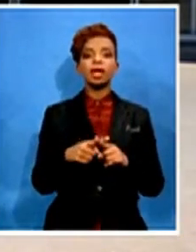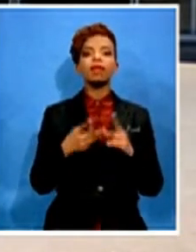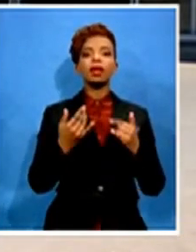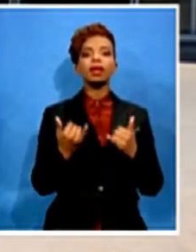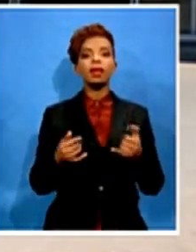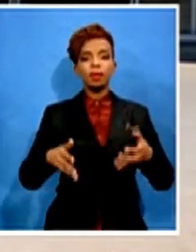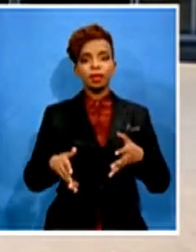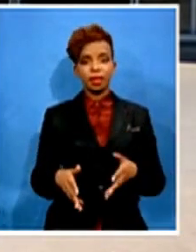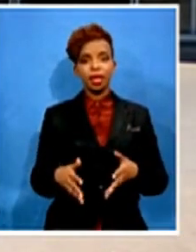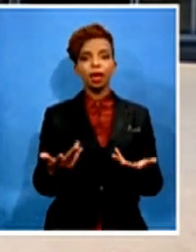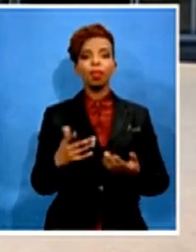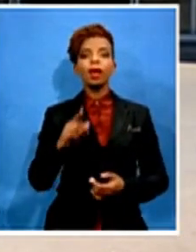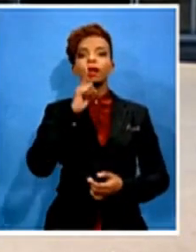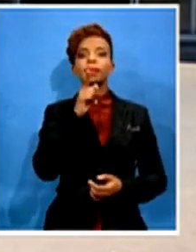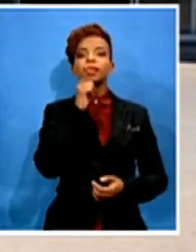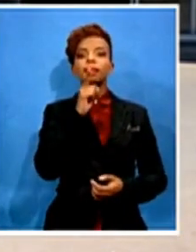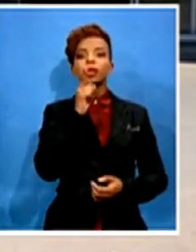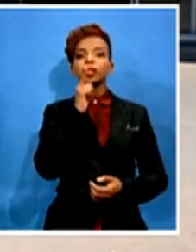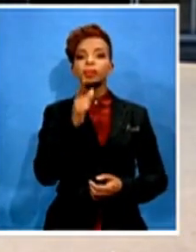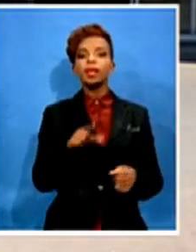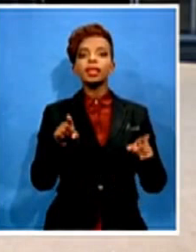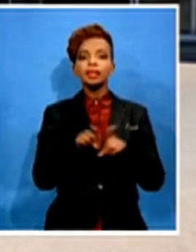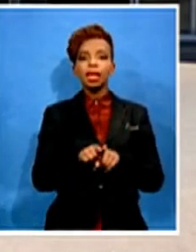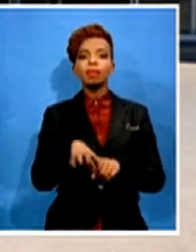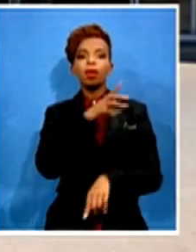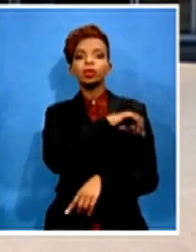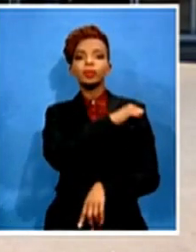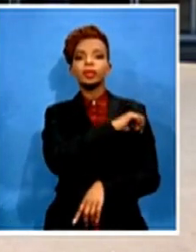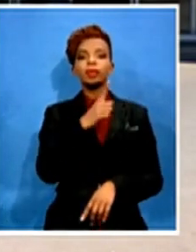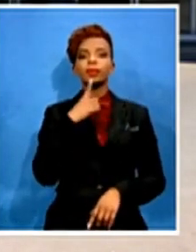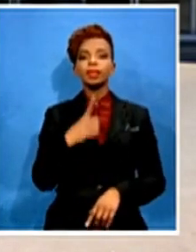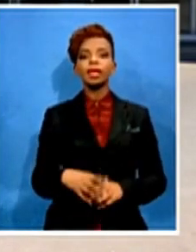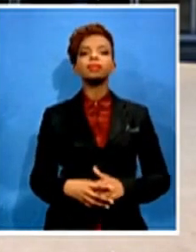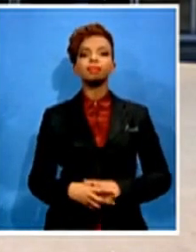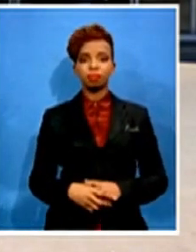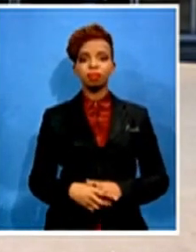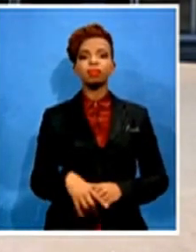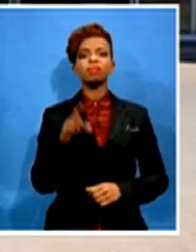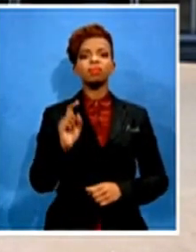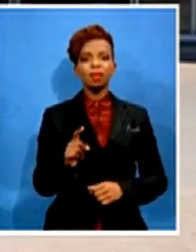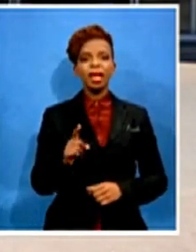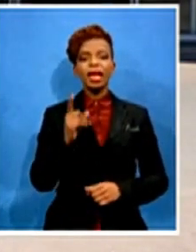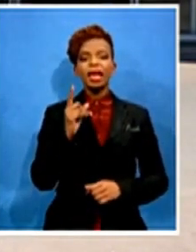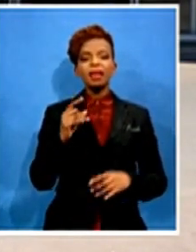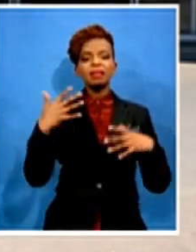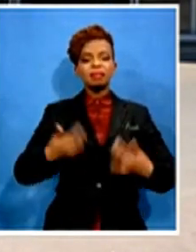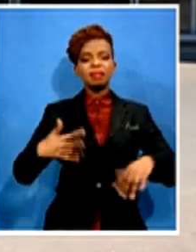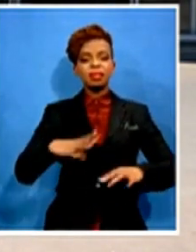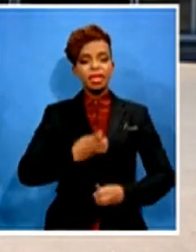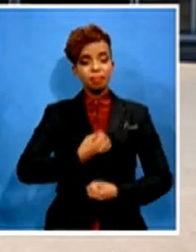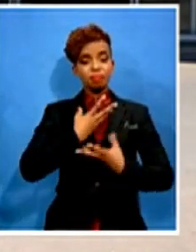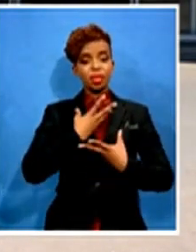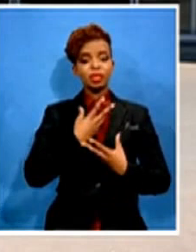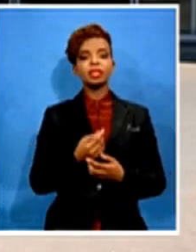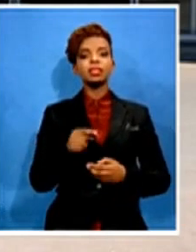where he said he was very impressed at the steps that are in place to fight the coming peak of the virus